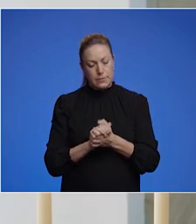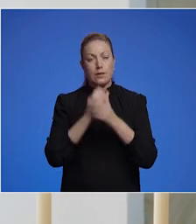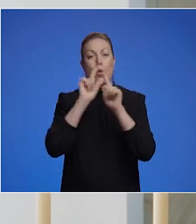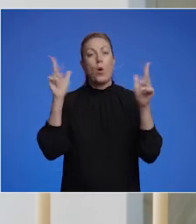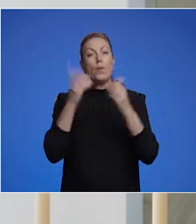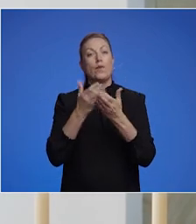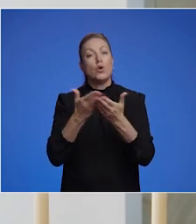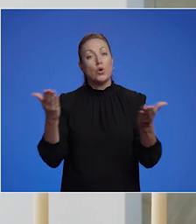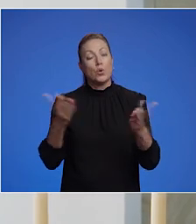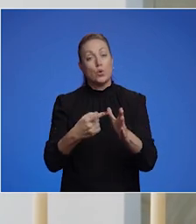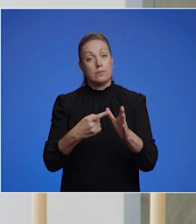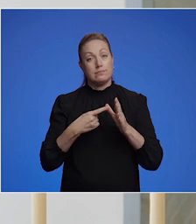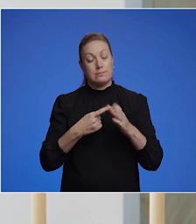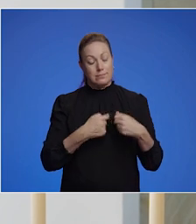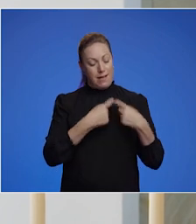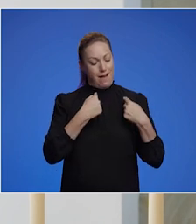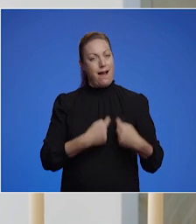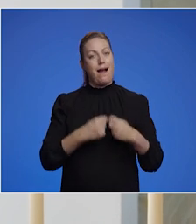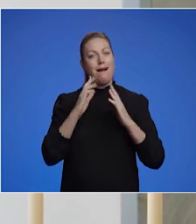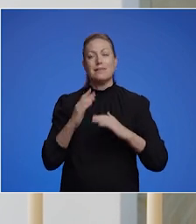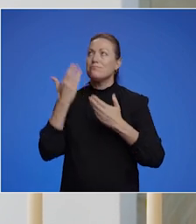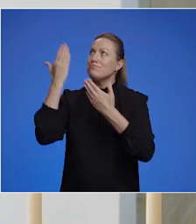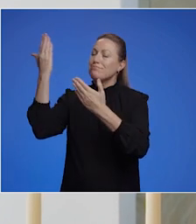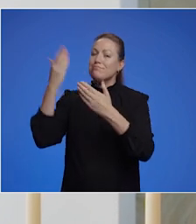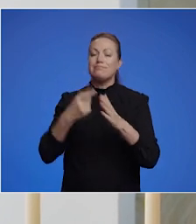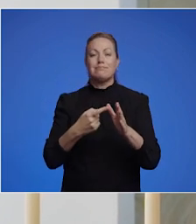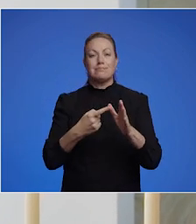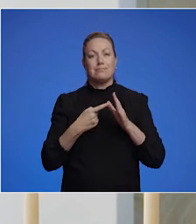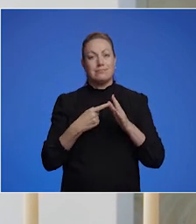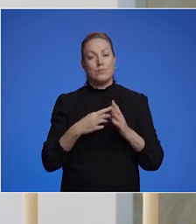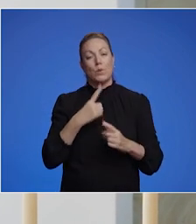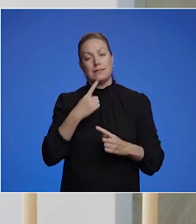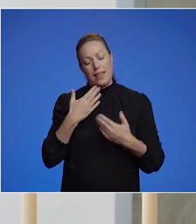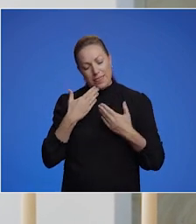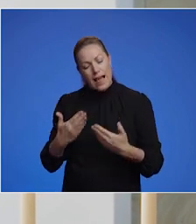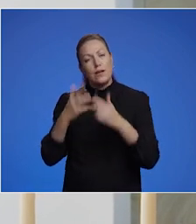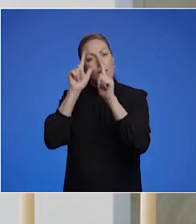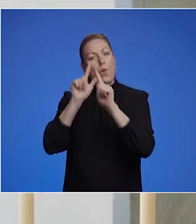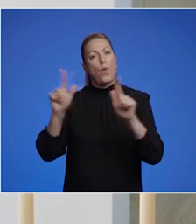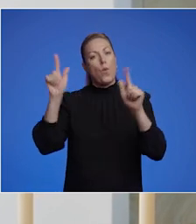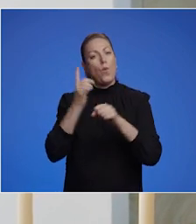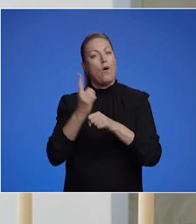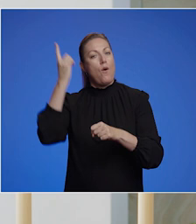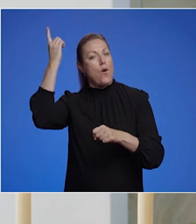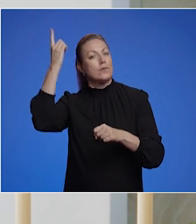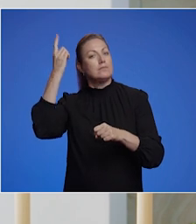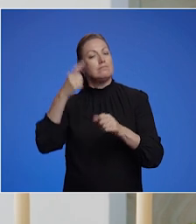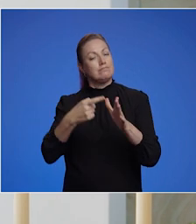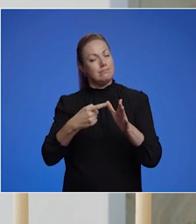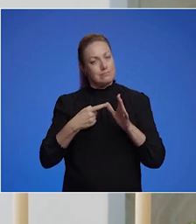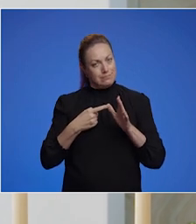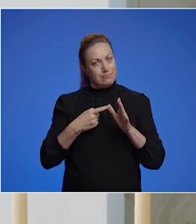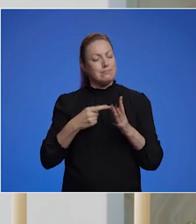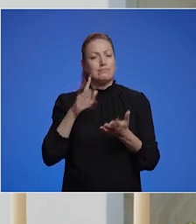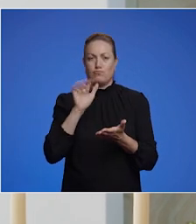The Lord be with you. And with your spirit. Lift up your hearts. We lift them up to the Lord. Let us give thanks to the Lord our God. It is